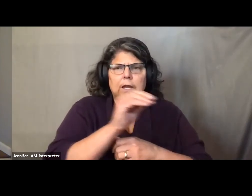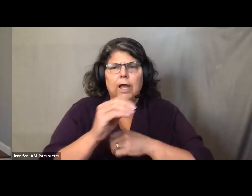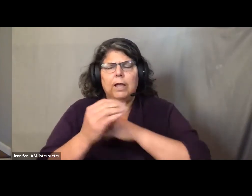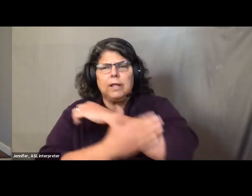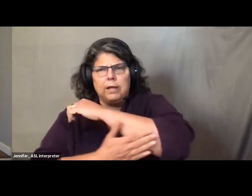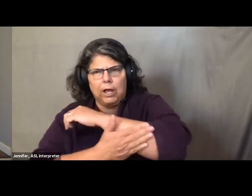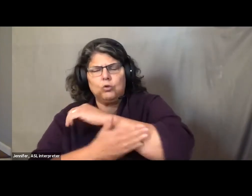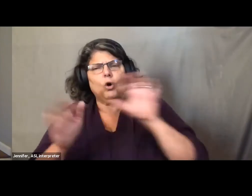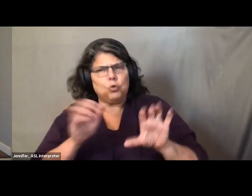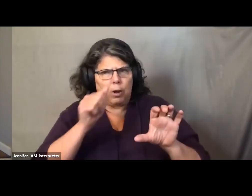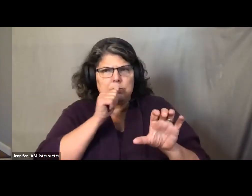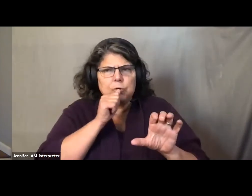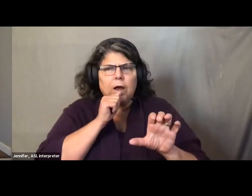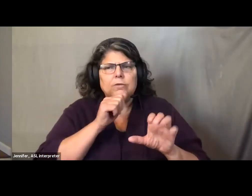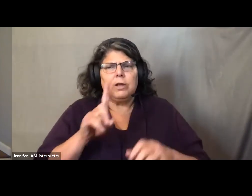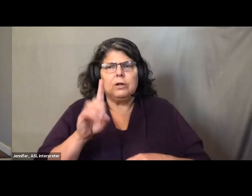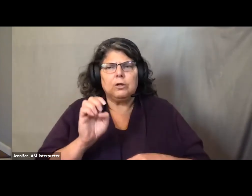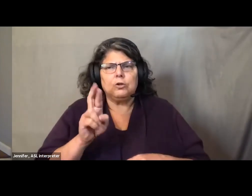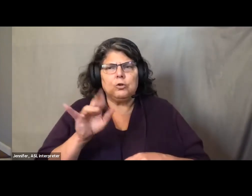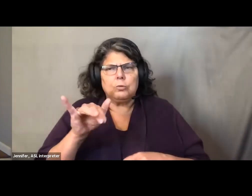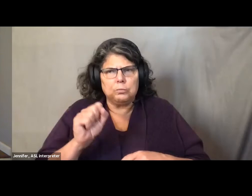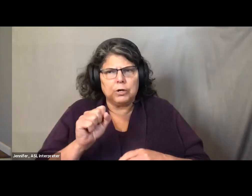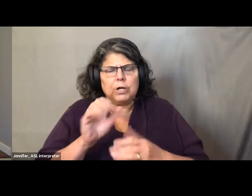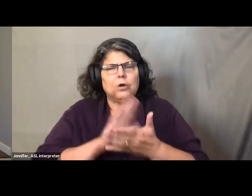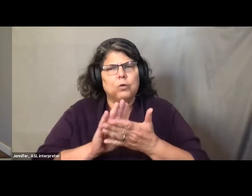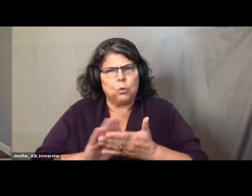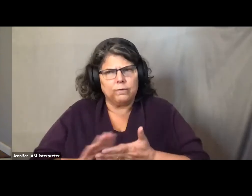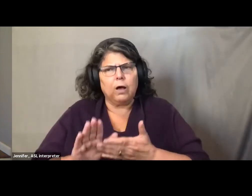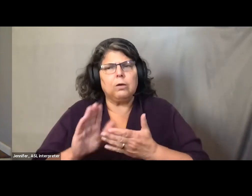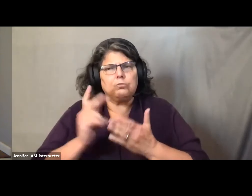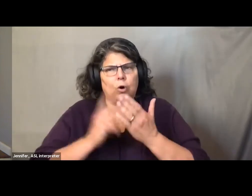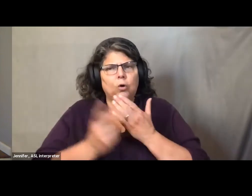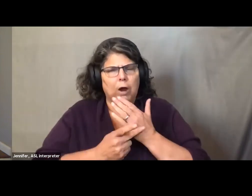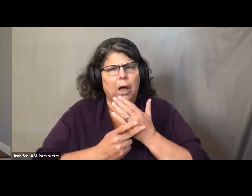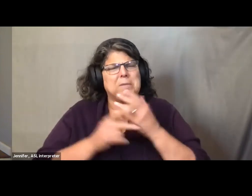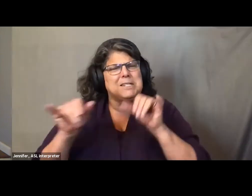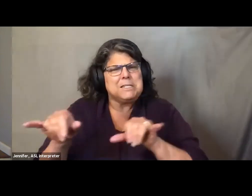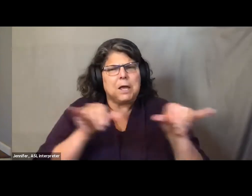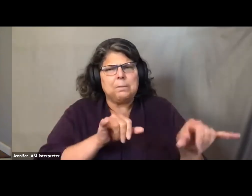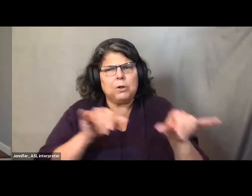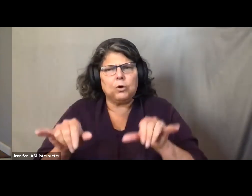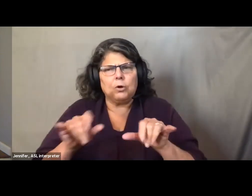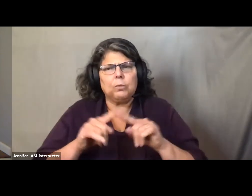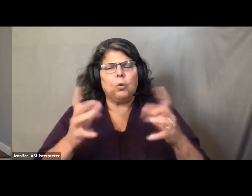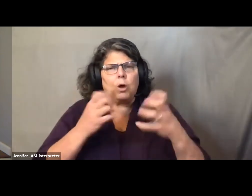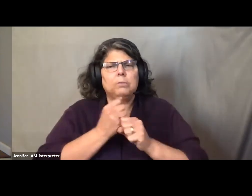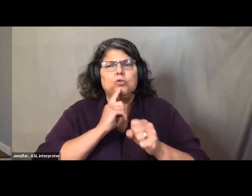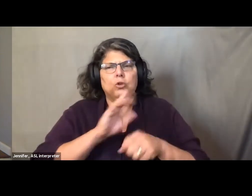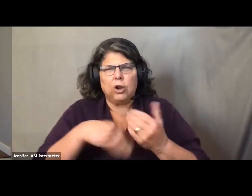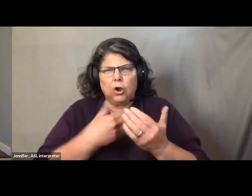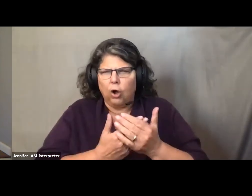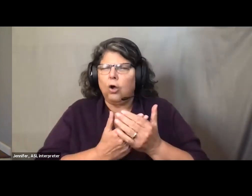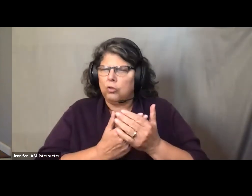debris removal program, and it's very similar, but I do want to make sure that all those nuances